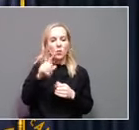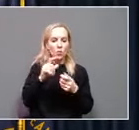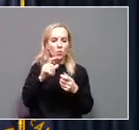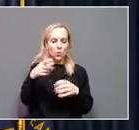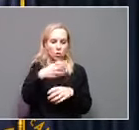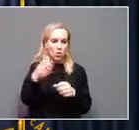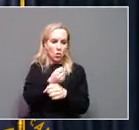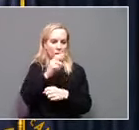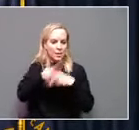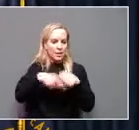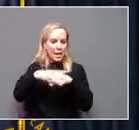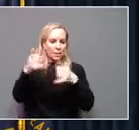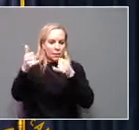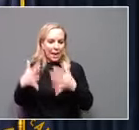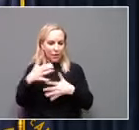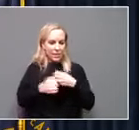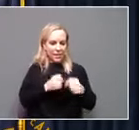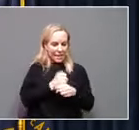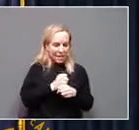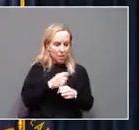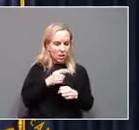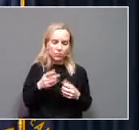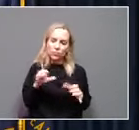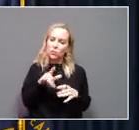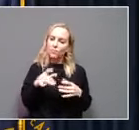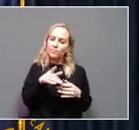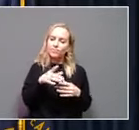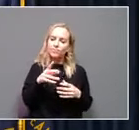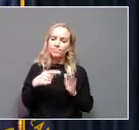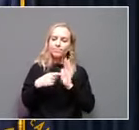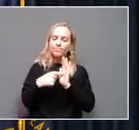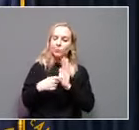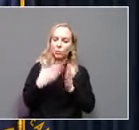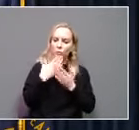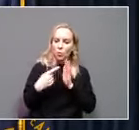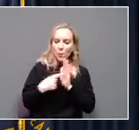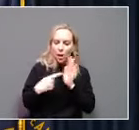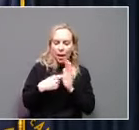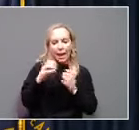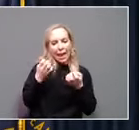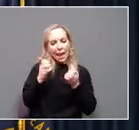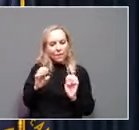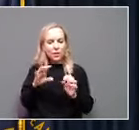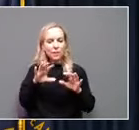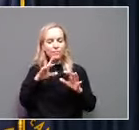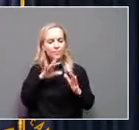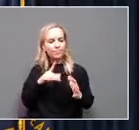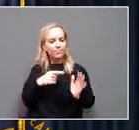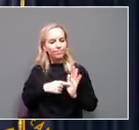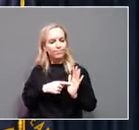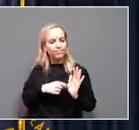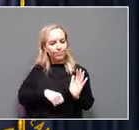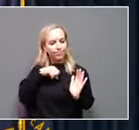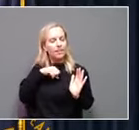Year. He has done it with effort and with class. We are really proud that he